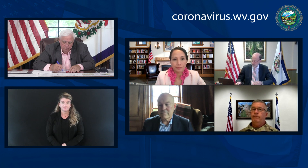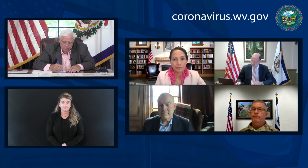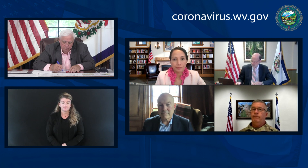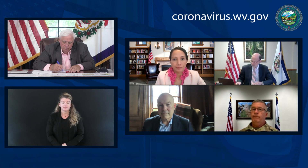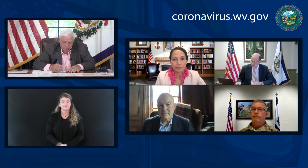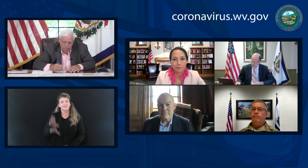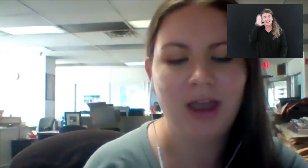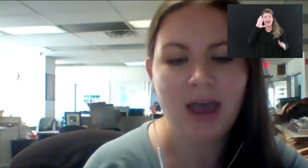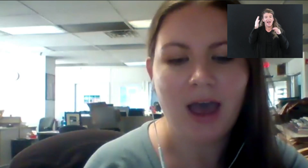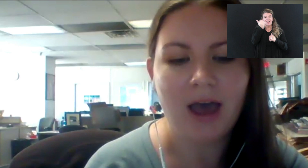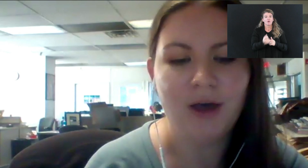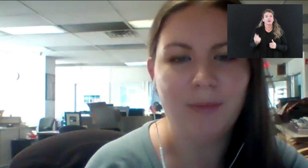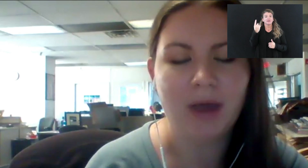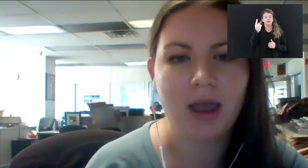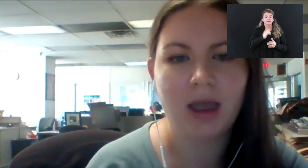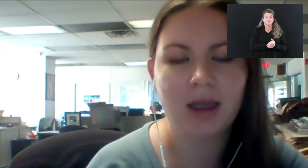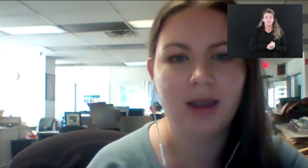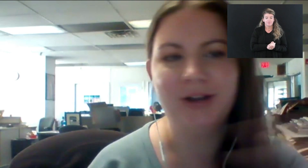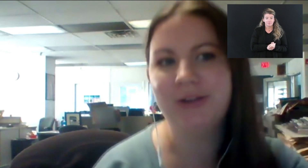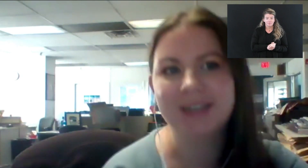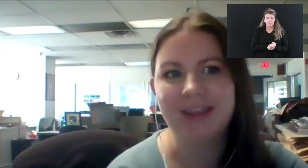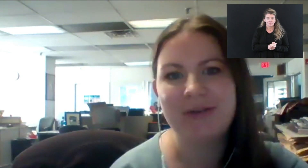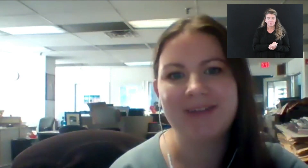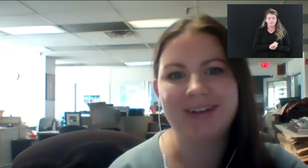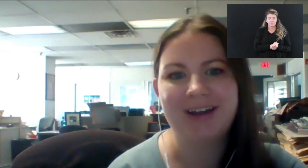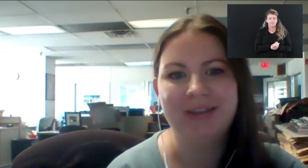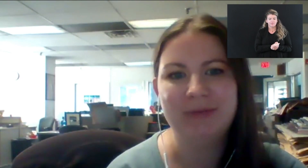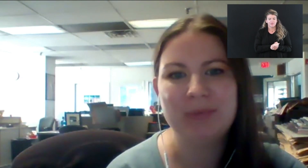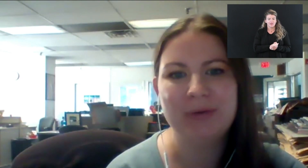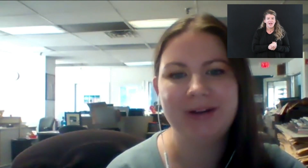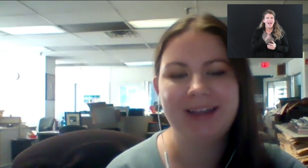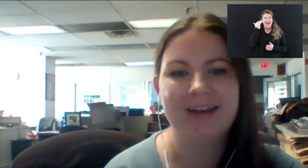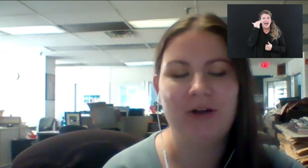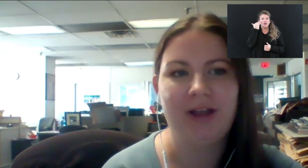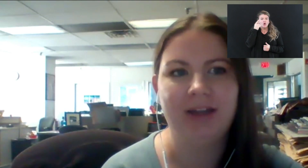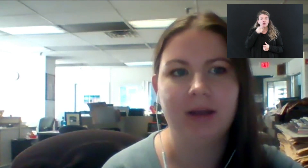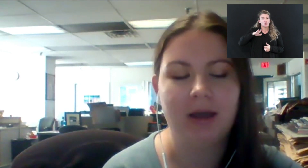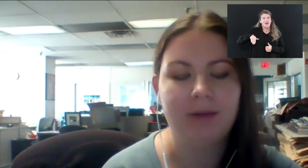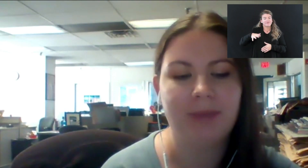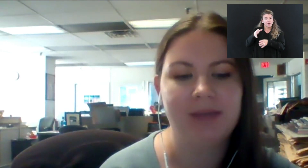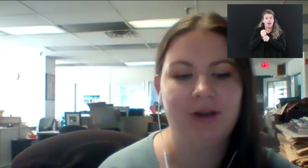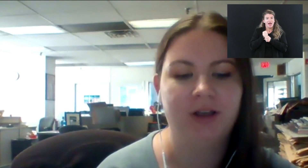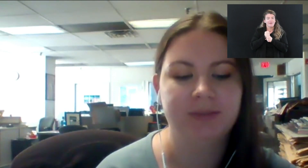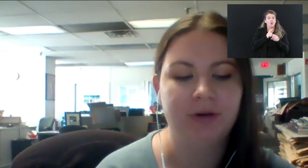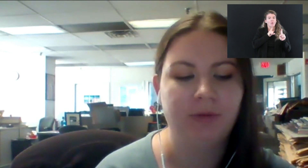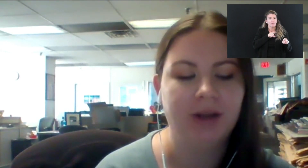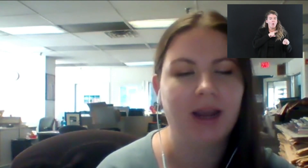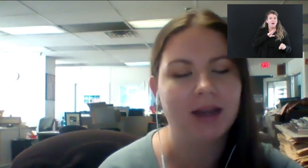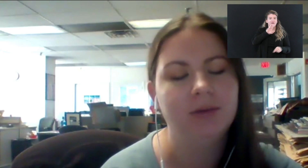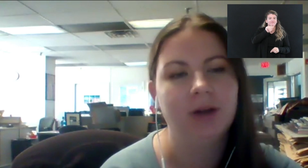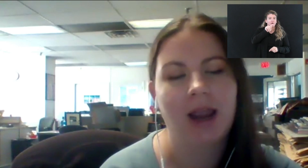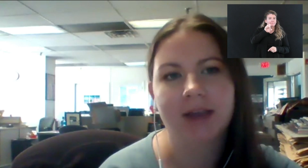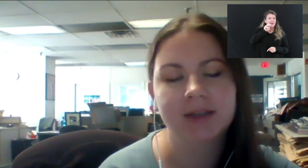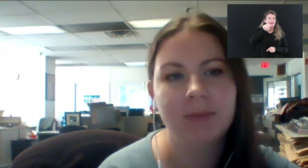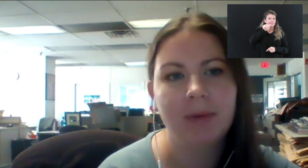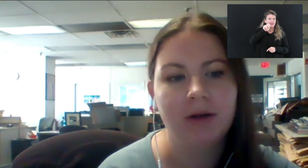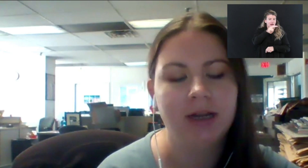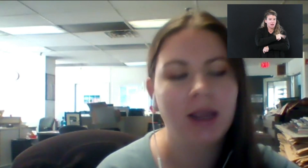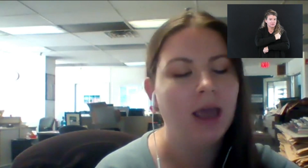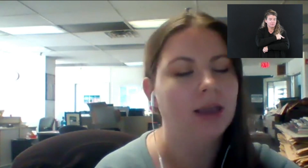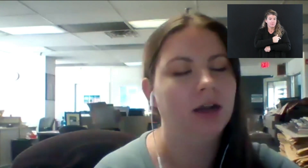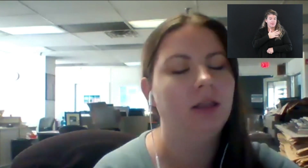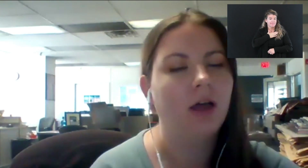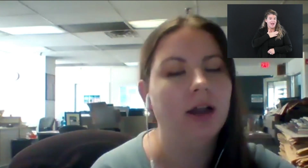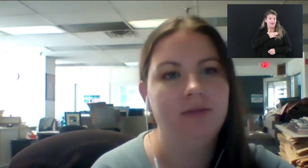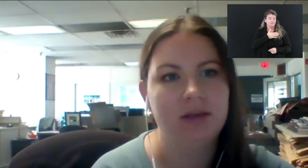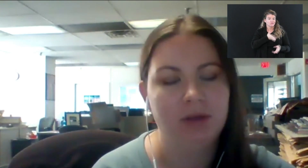Hi, everyone. It's Taylor. I know you said that you haven't gotten the report yet on Bateman Hospital, but I did want to ask about it.